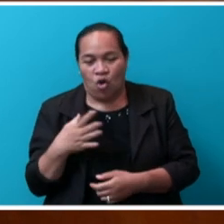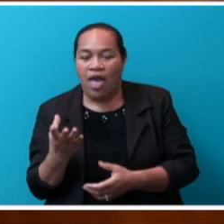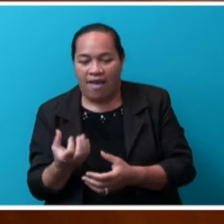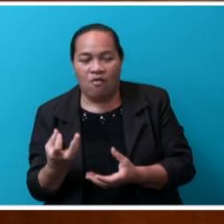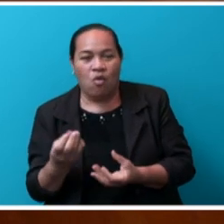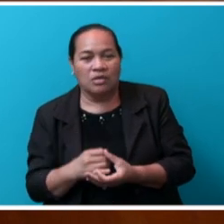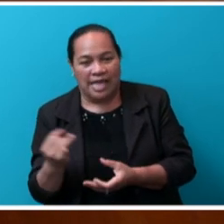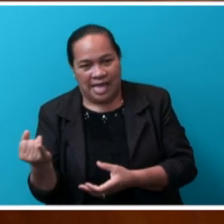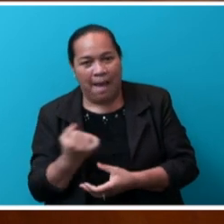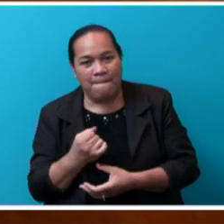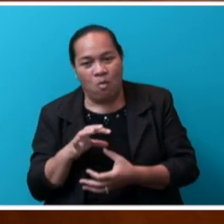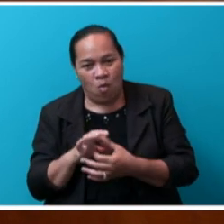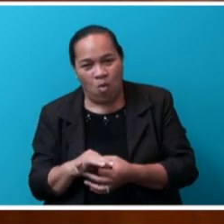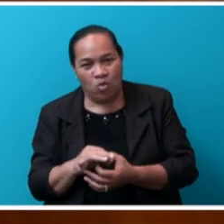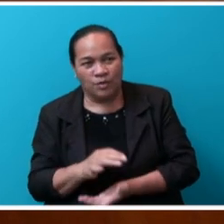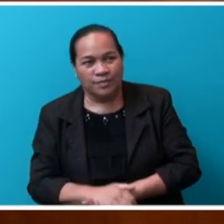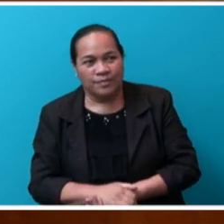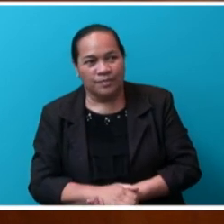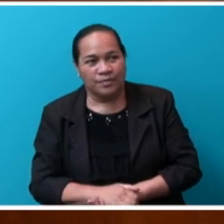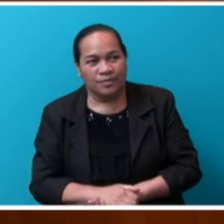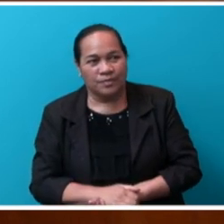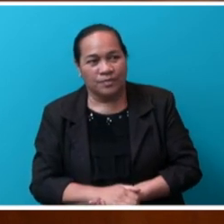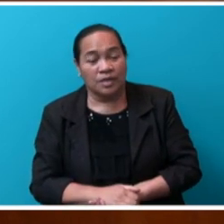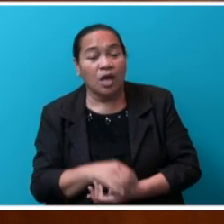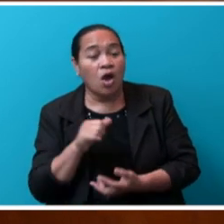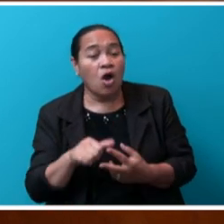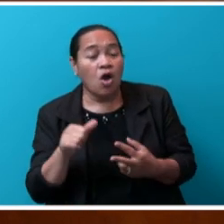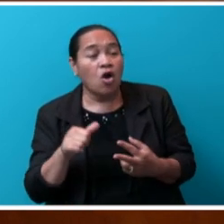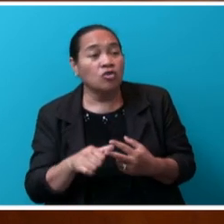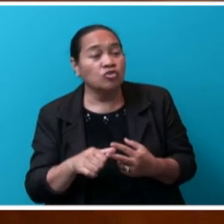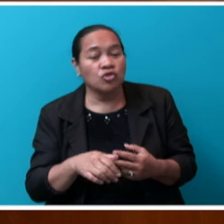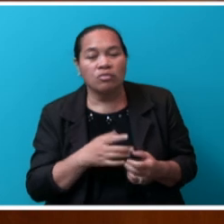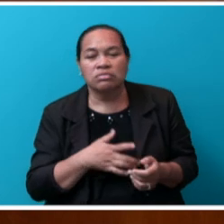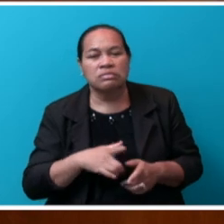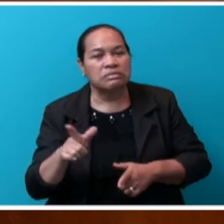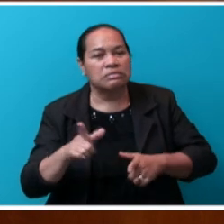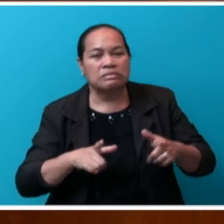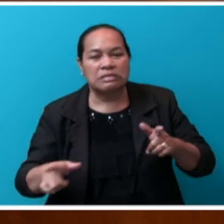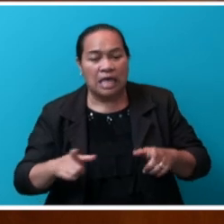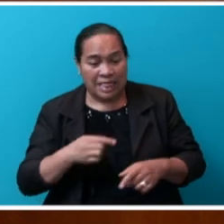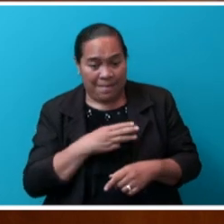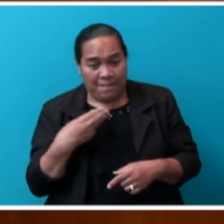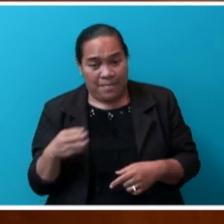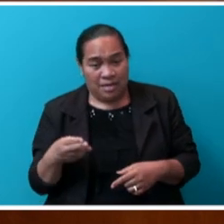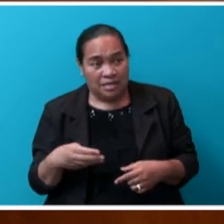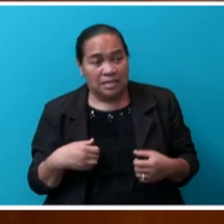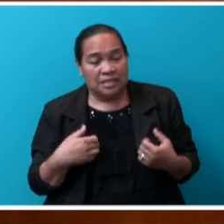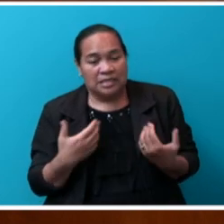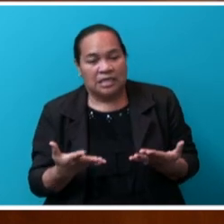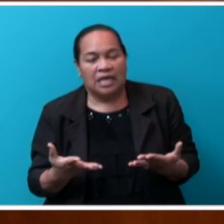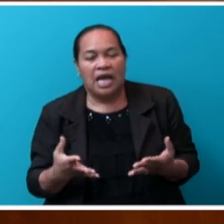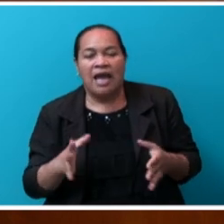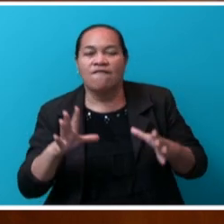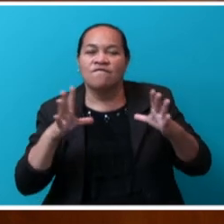Mr. Speaker, sir, our support extends beyond finance. The ministry delivers free business training